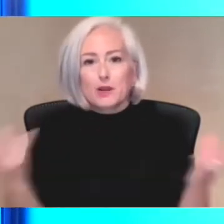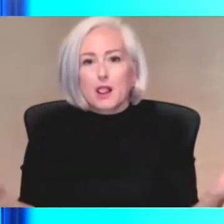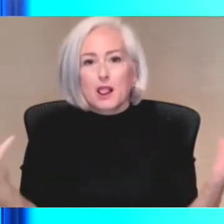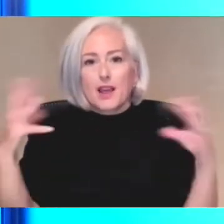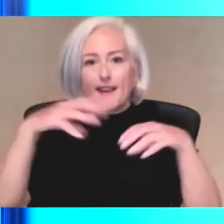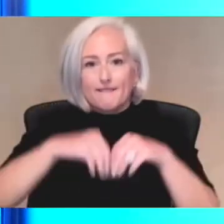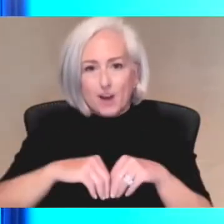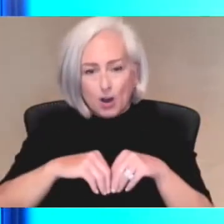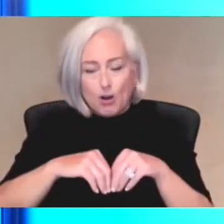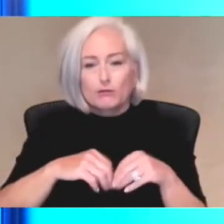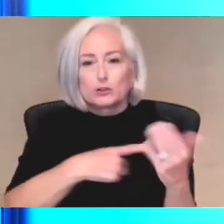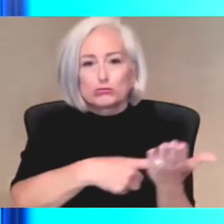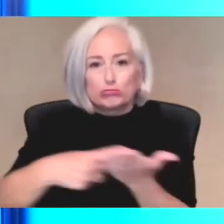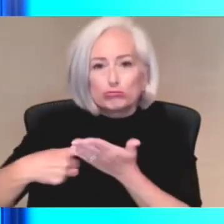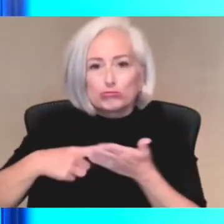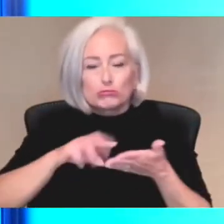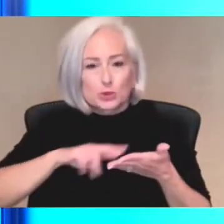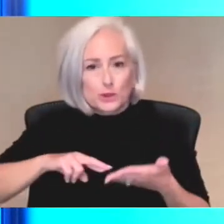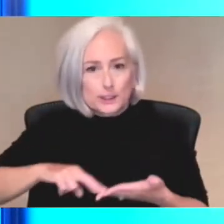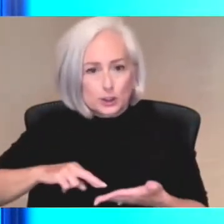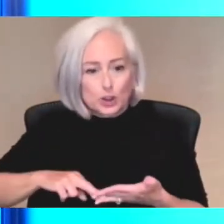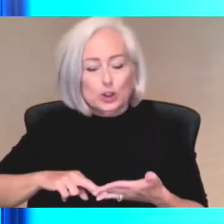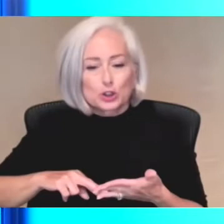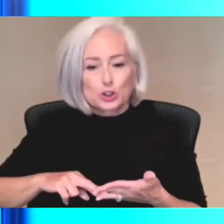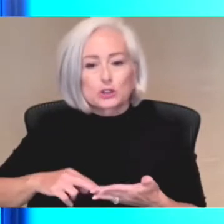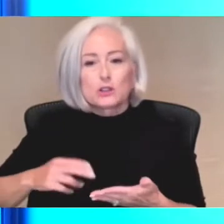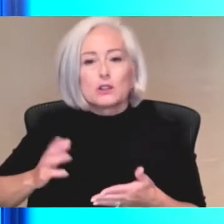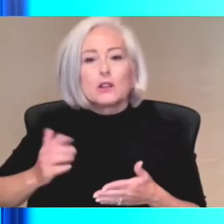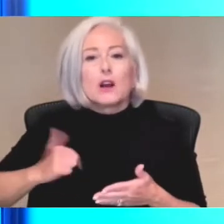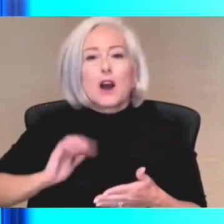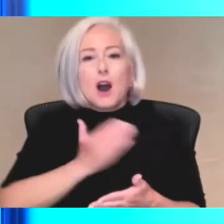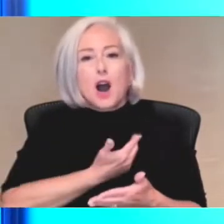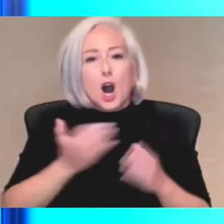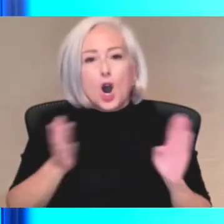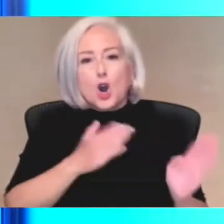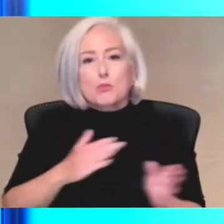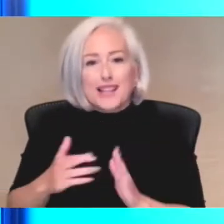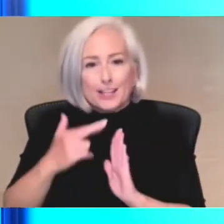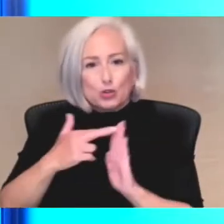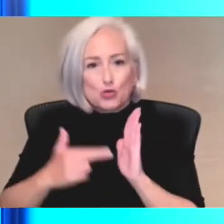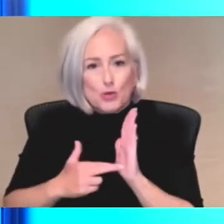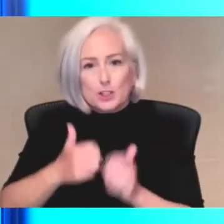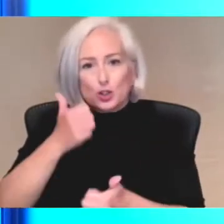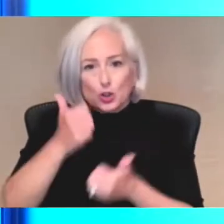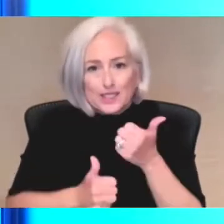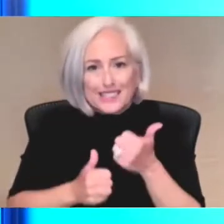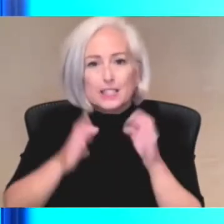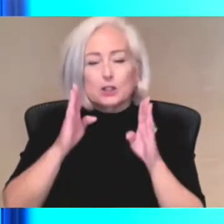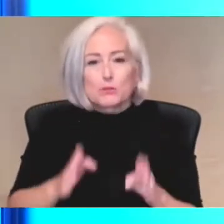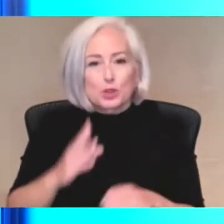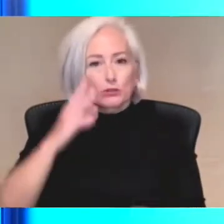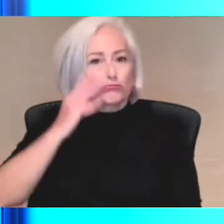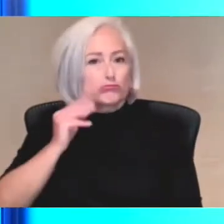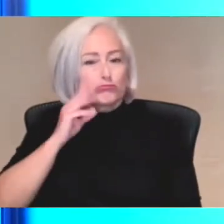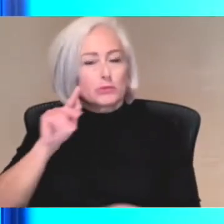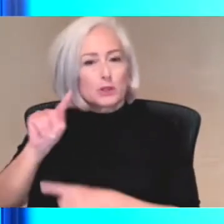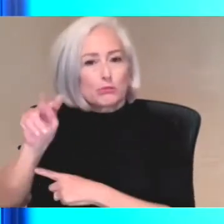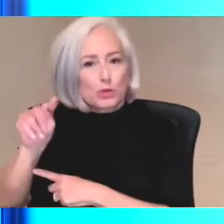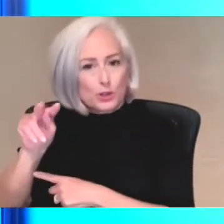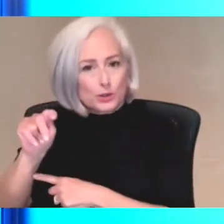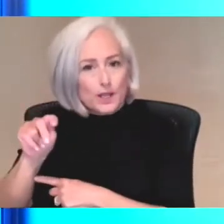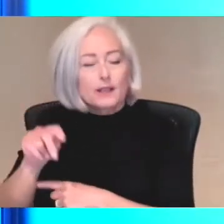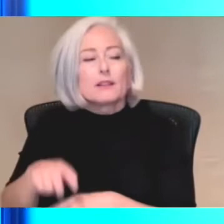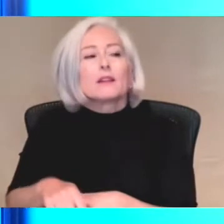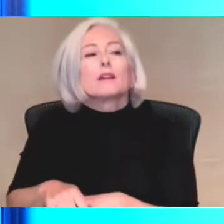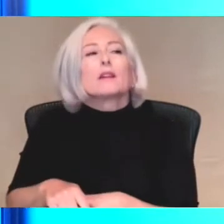to register every patient that undergoes proton therapy on that prospective registry trial. In